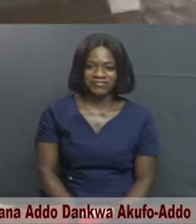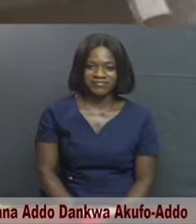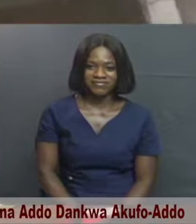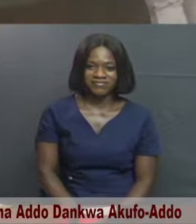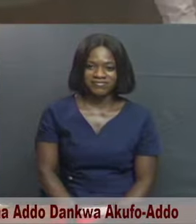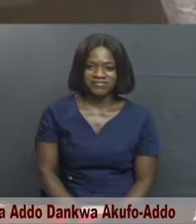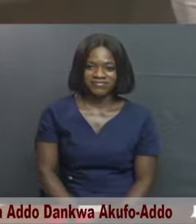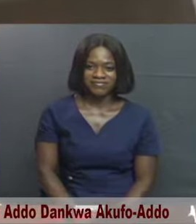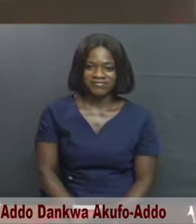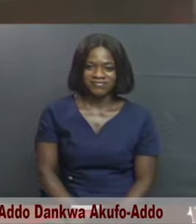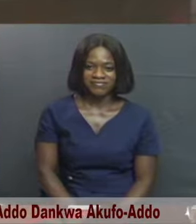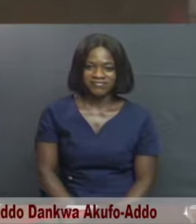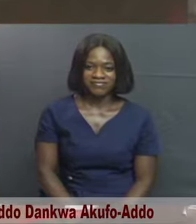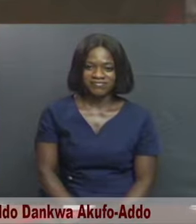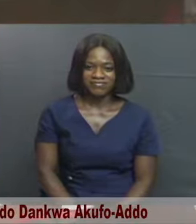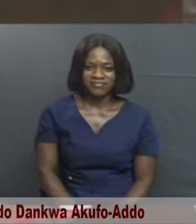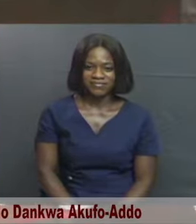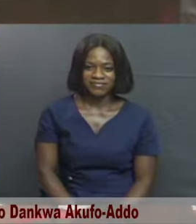H